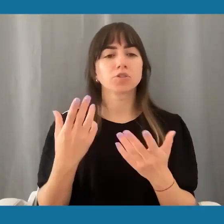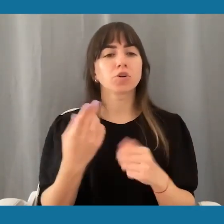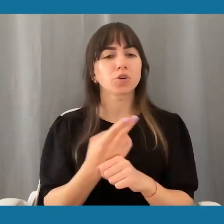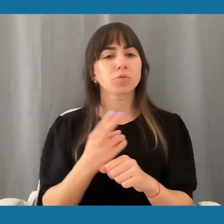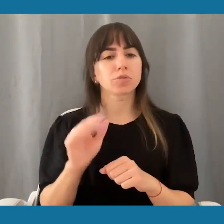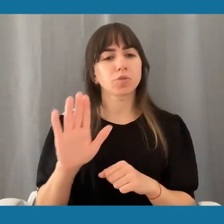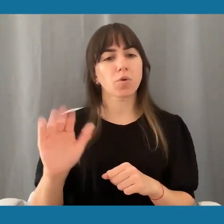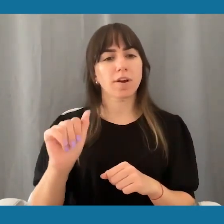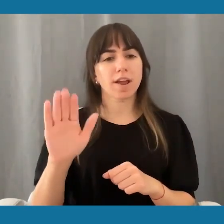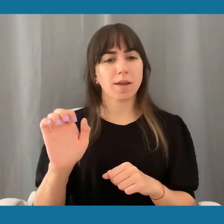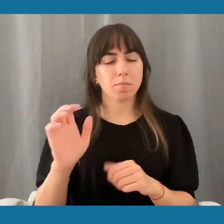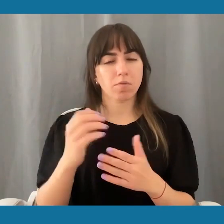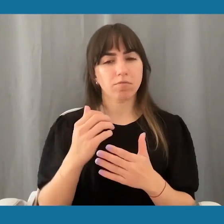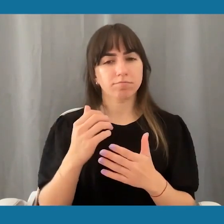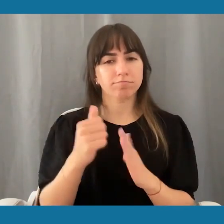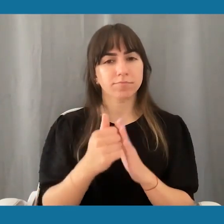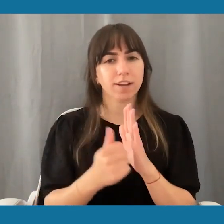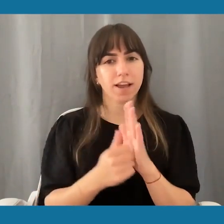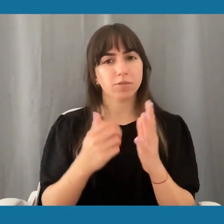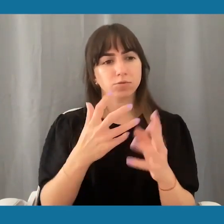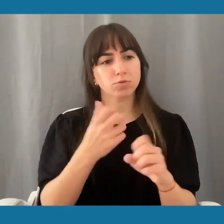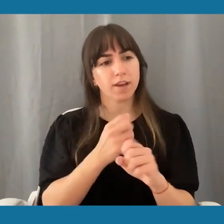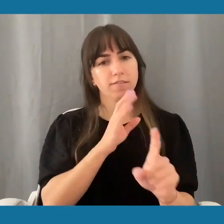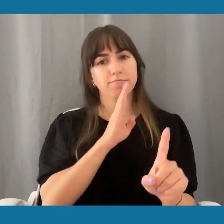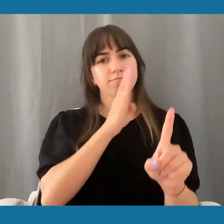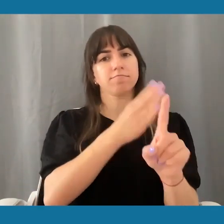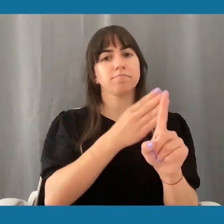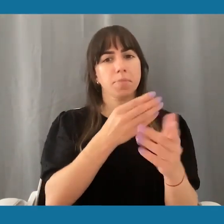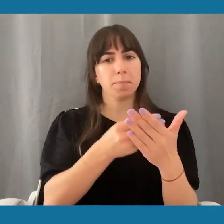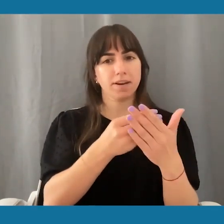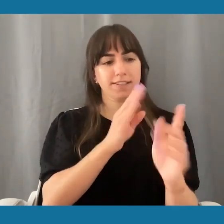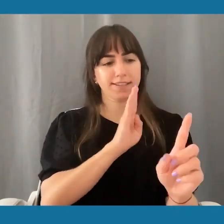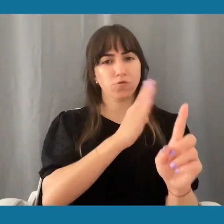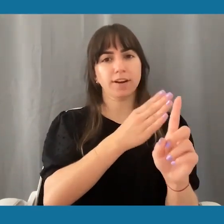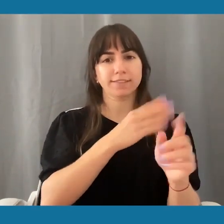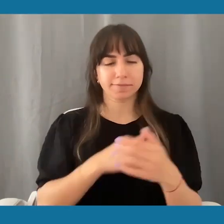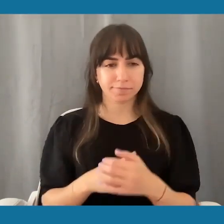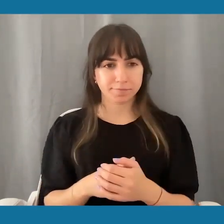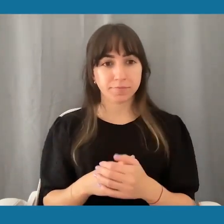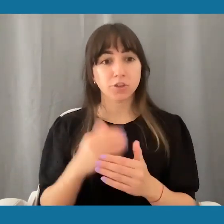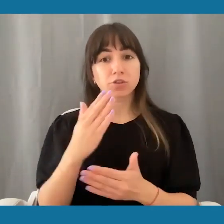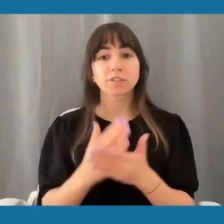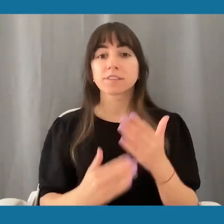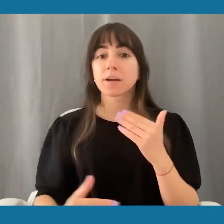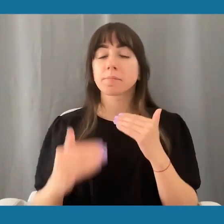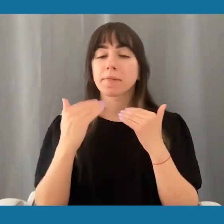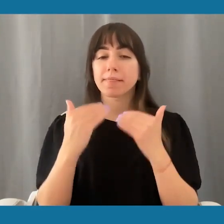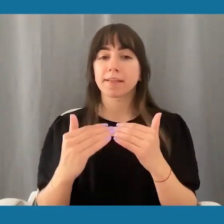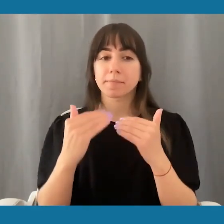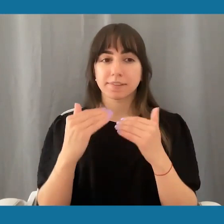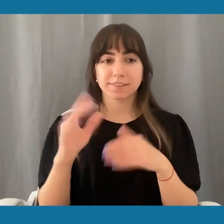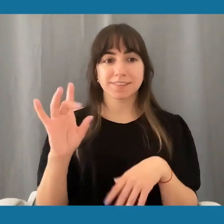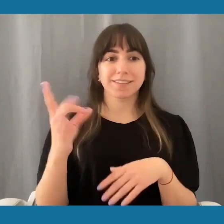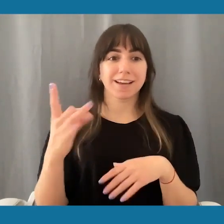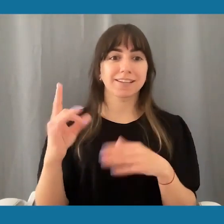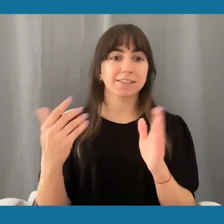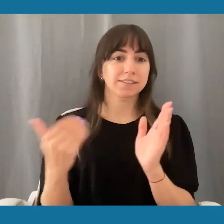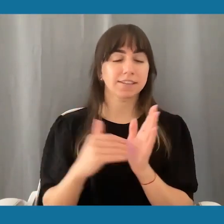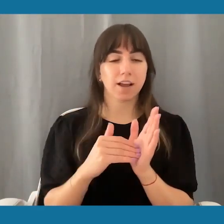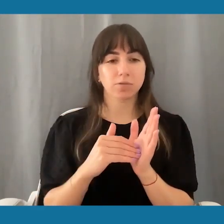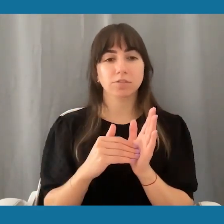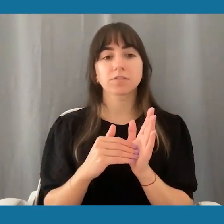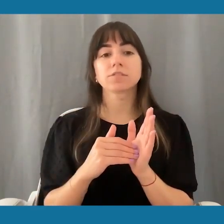First, $18,000 per calendar year can go into an Able account, and that's from all sources. So if you put $10,000 of your own